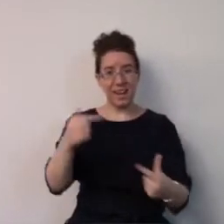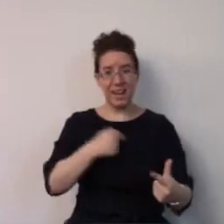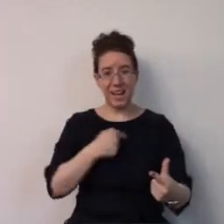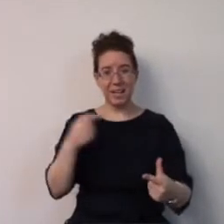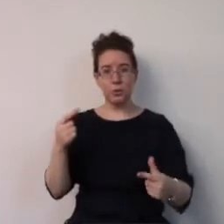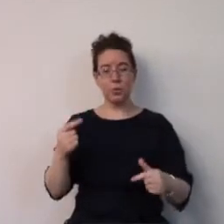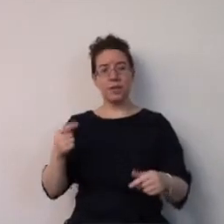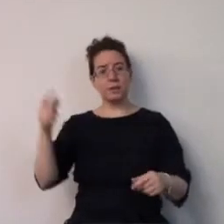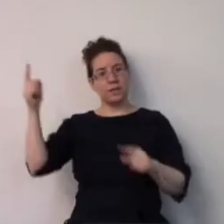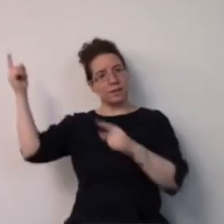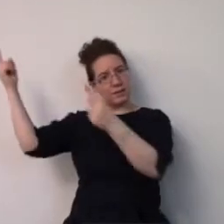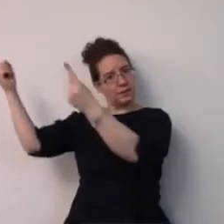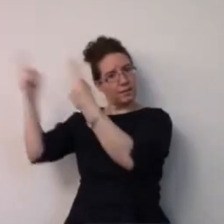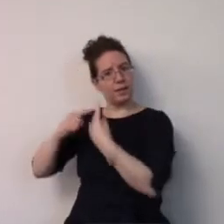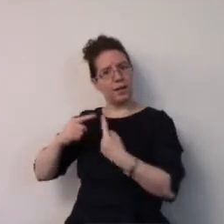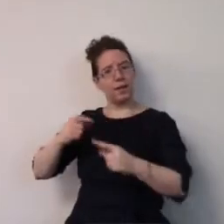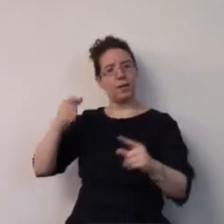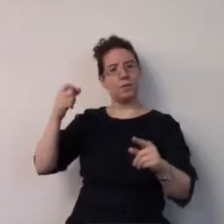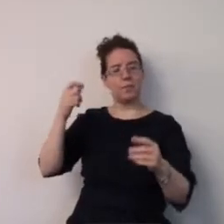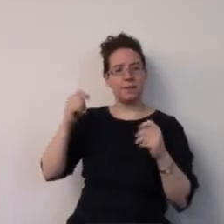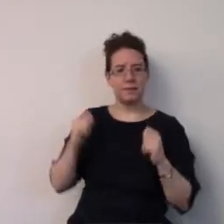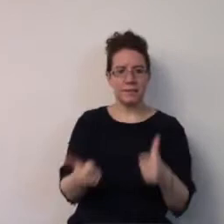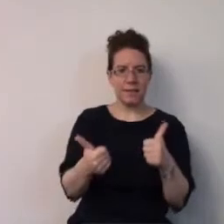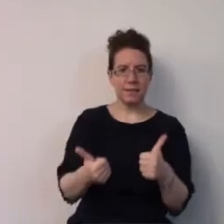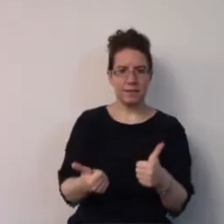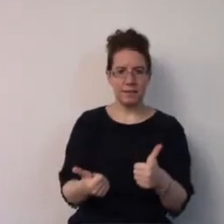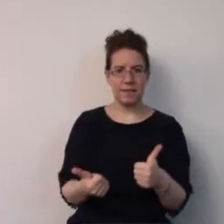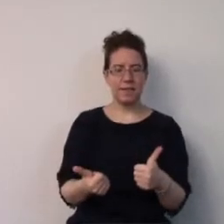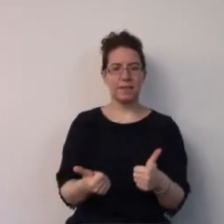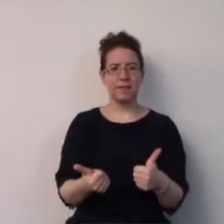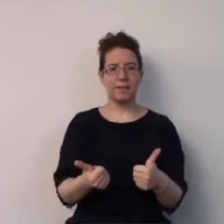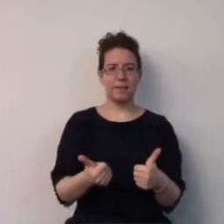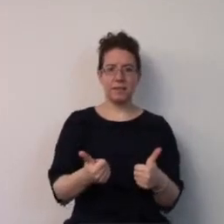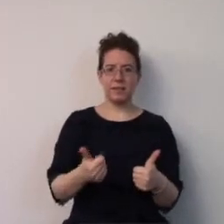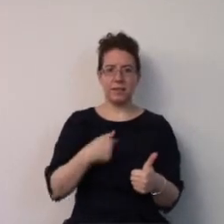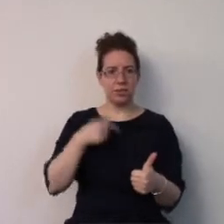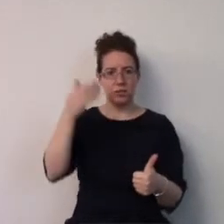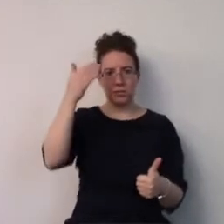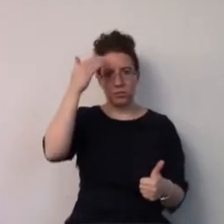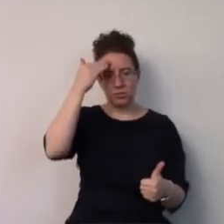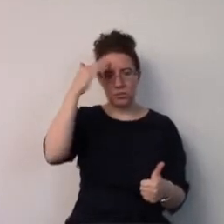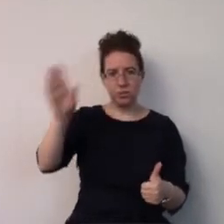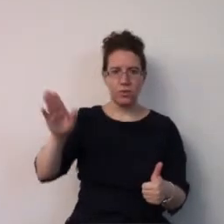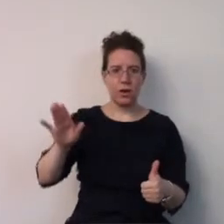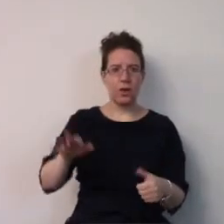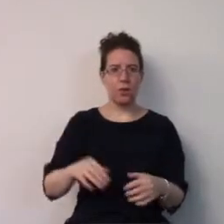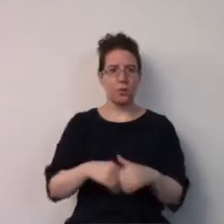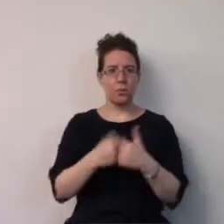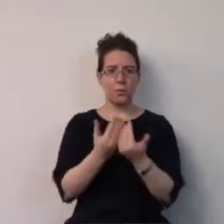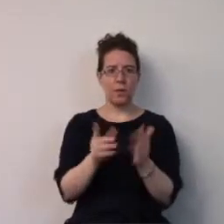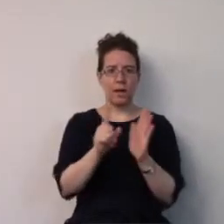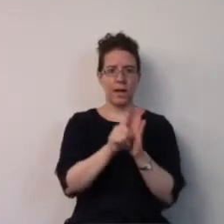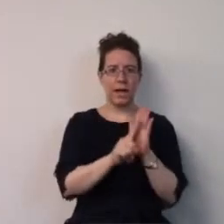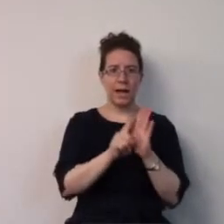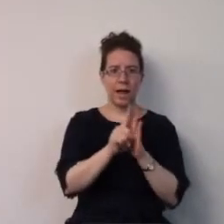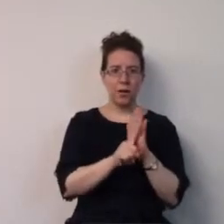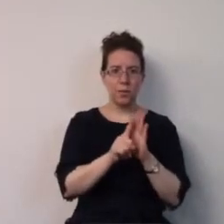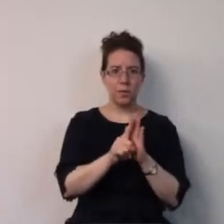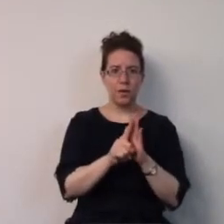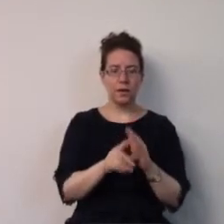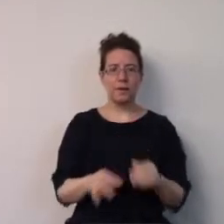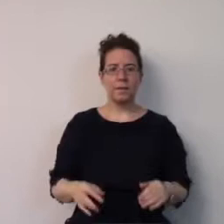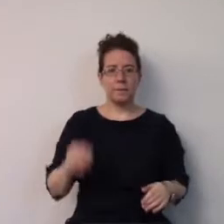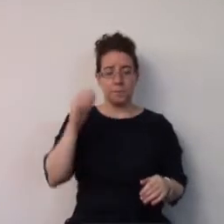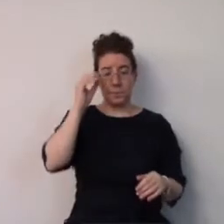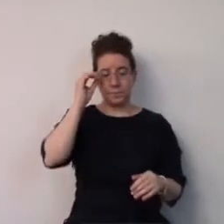I will come upon thee. Okay. Therefore, watch. All right. Watch. That comes from the Hebrew Gregorio. That means to